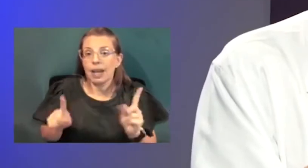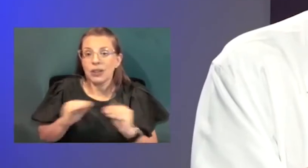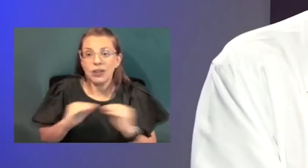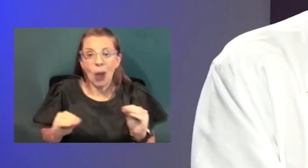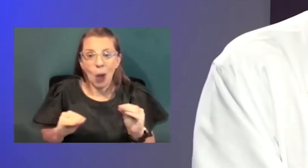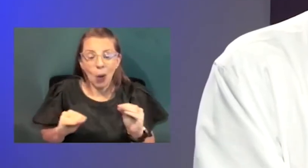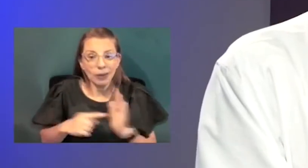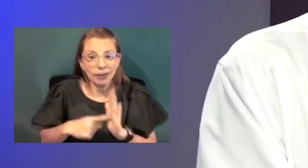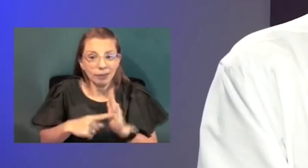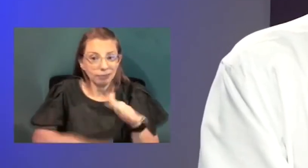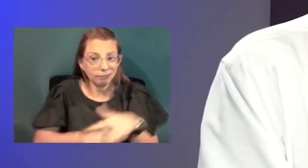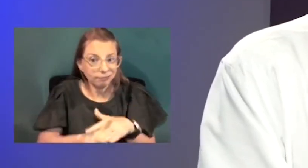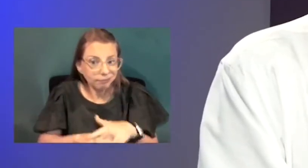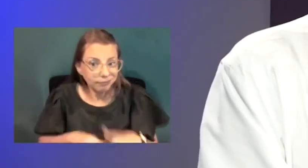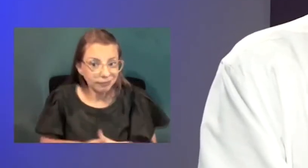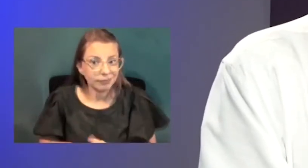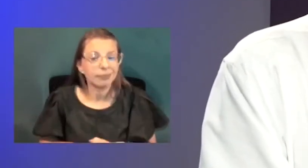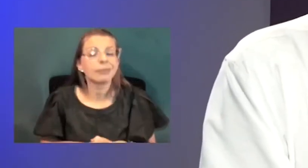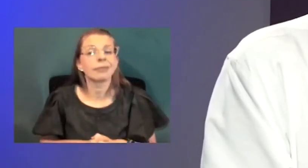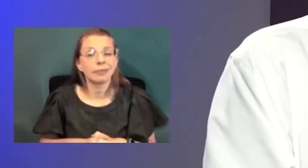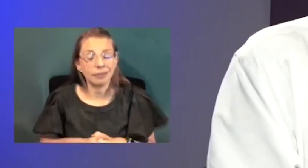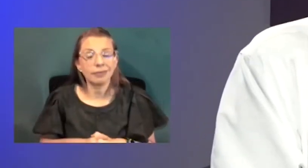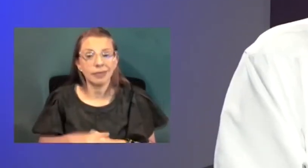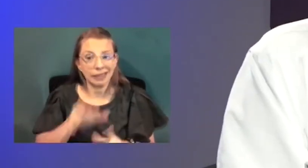almost all of them are asymptomatic. So